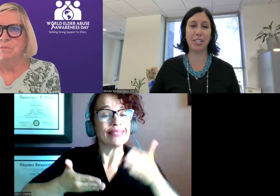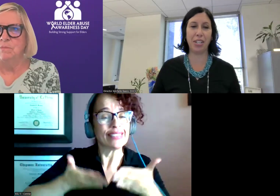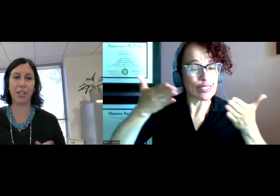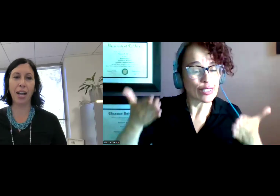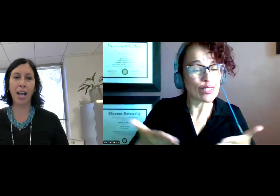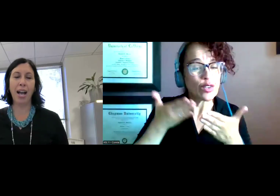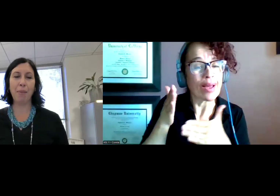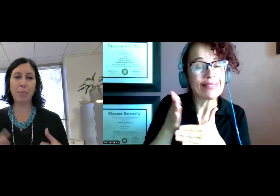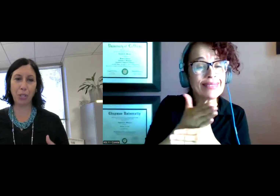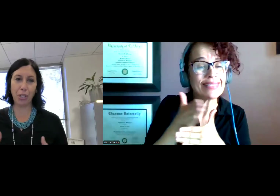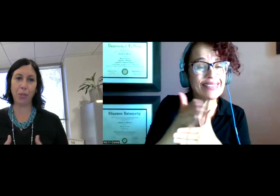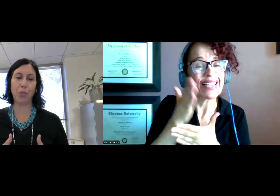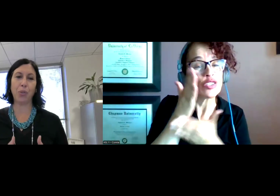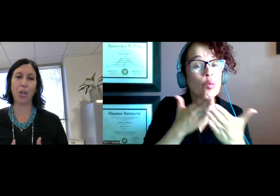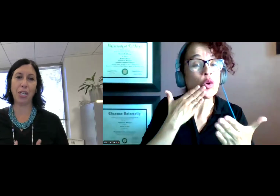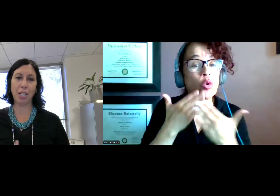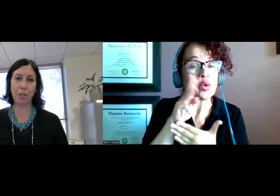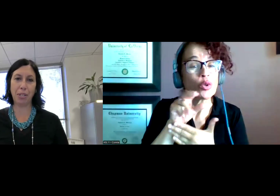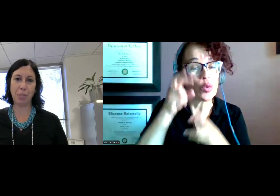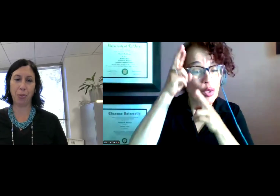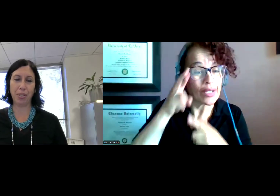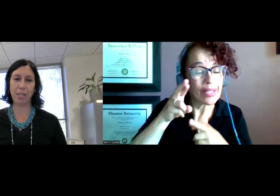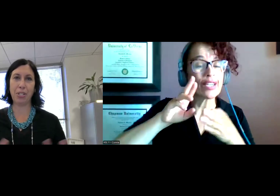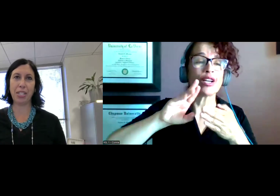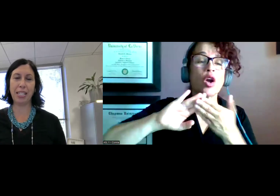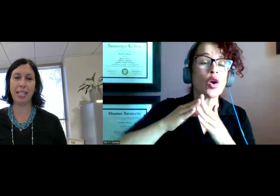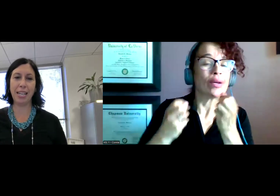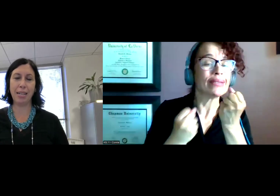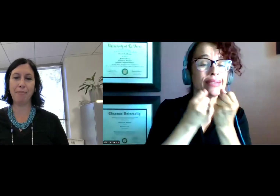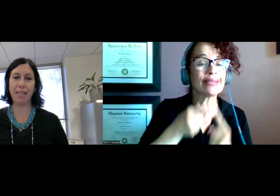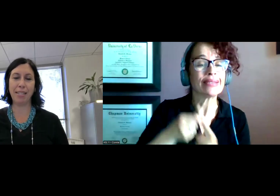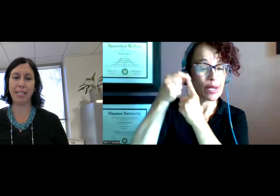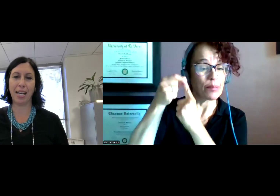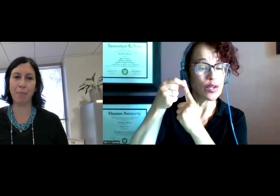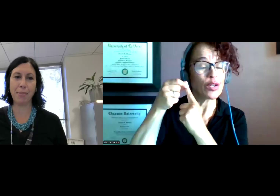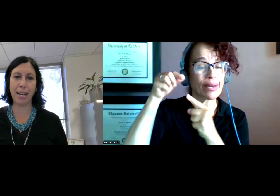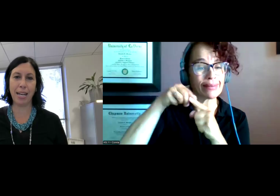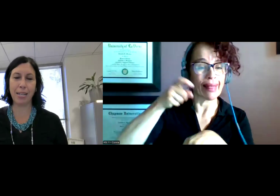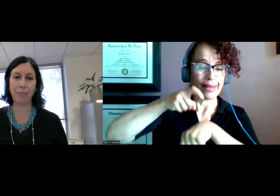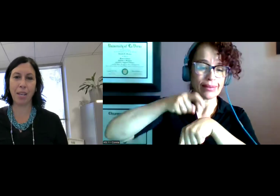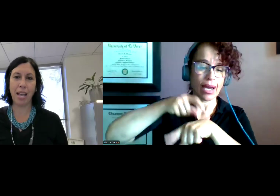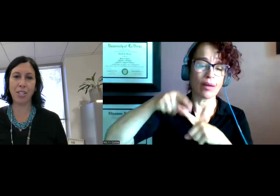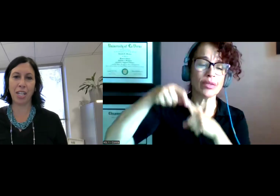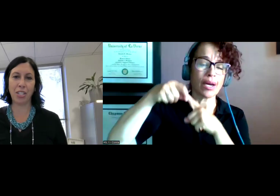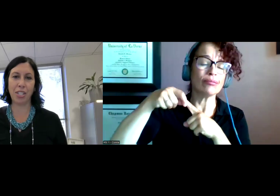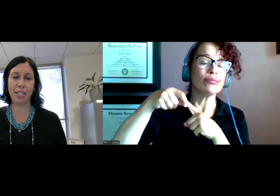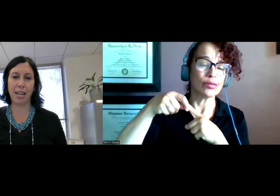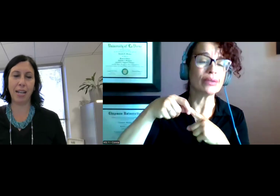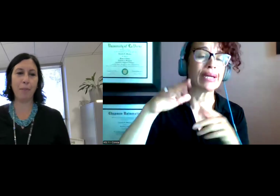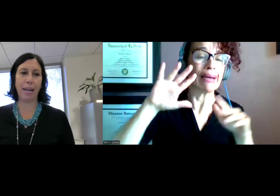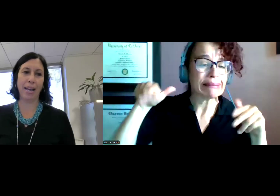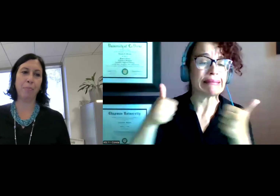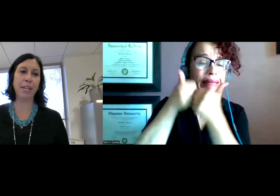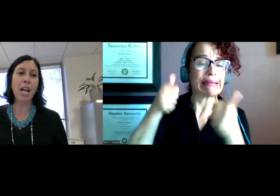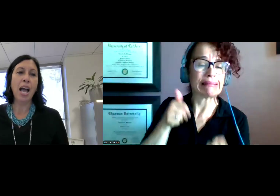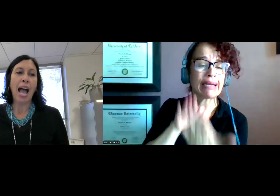and just to share some good news regarding community supports, especially in these times and challenges